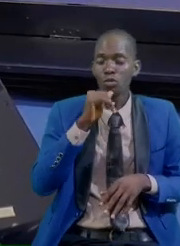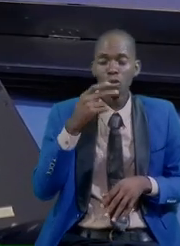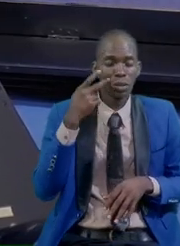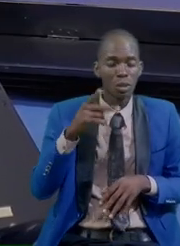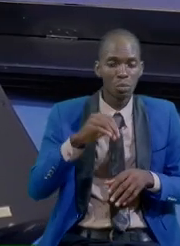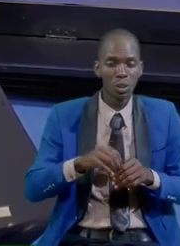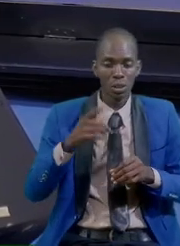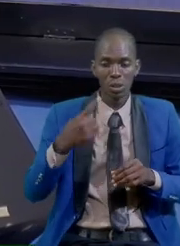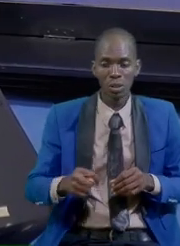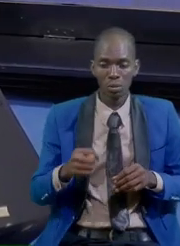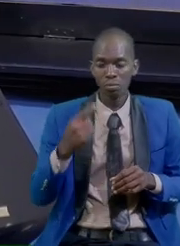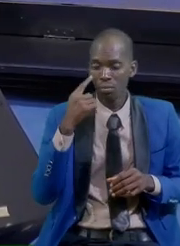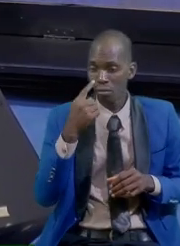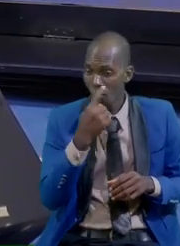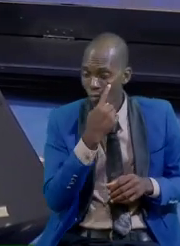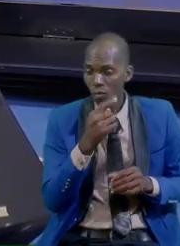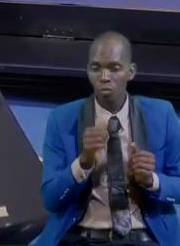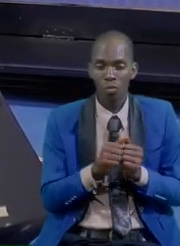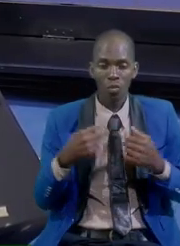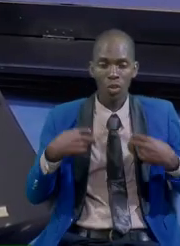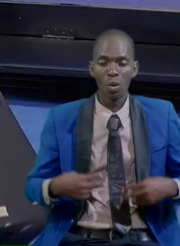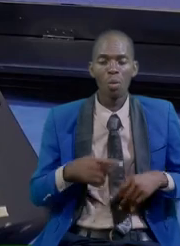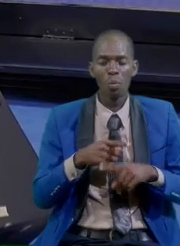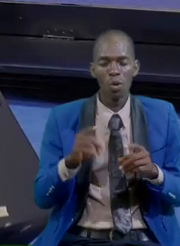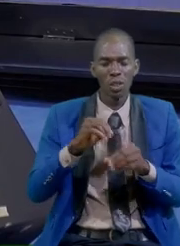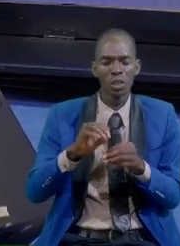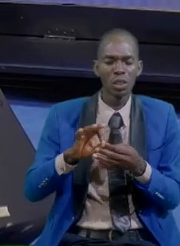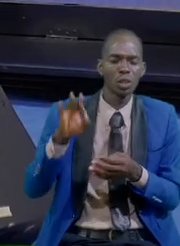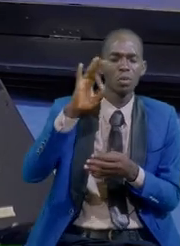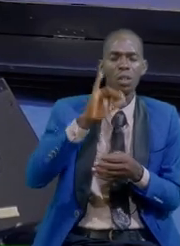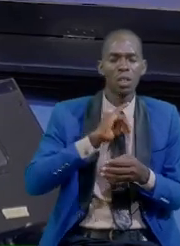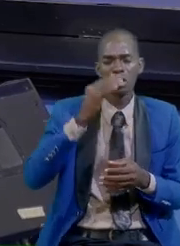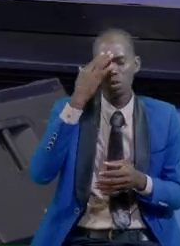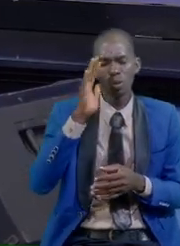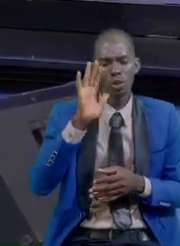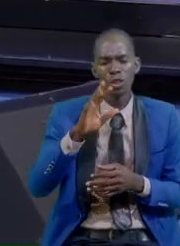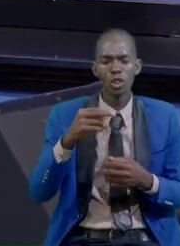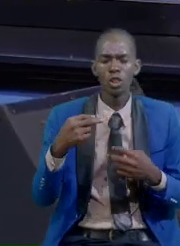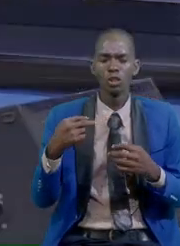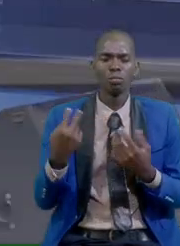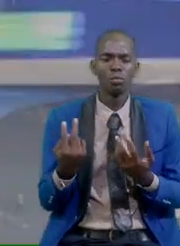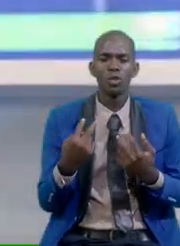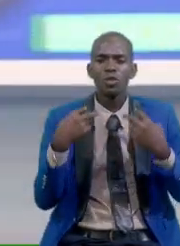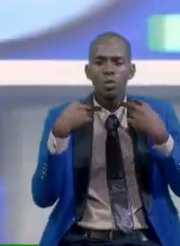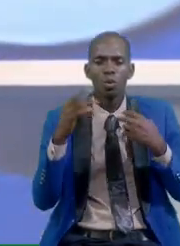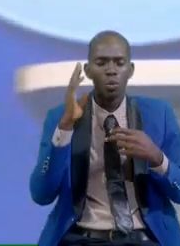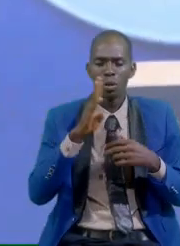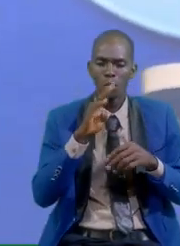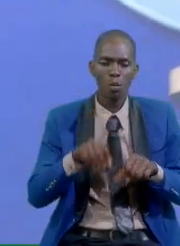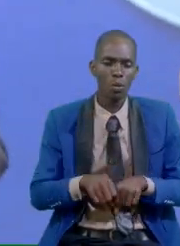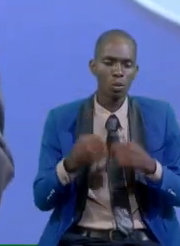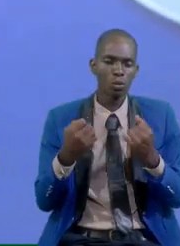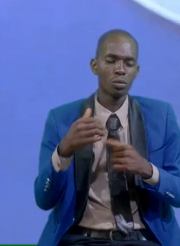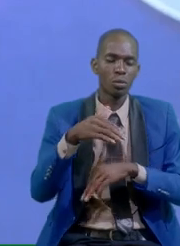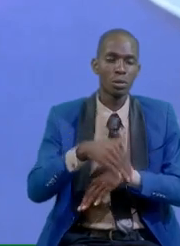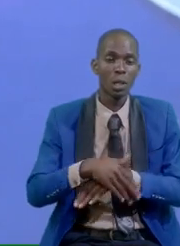And I knew that his yoke was going to be broken that night. And then we prayed. And after the prayer, we